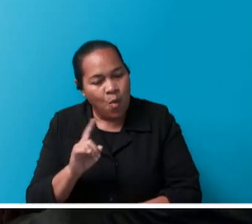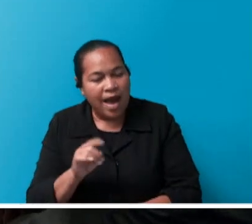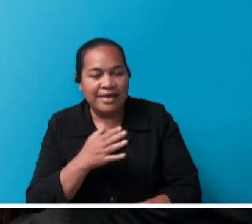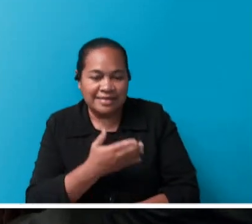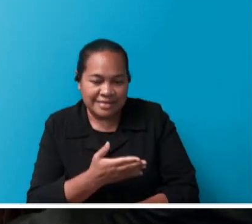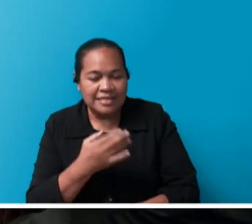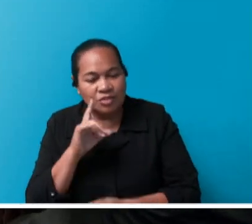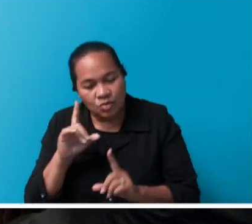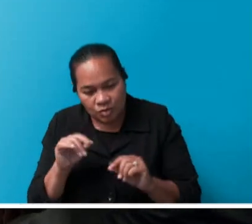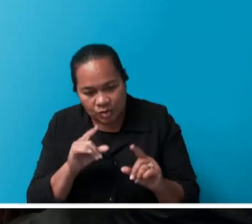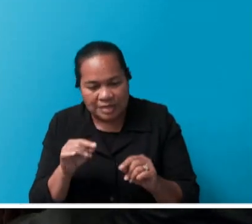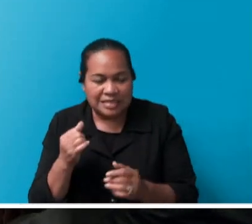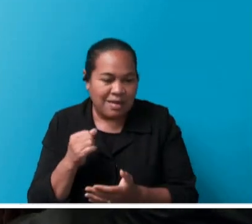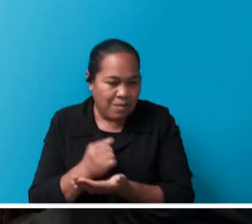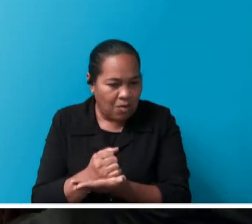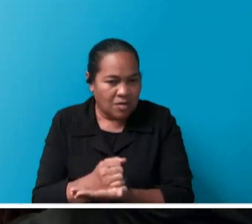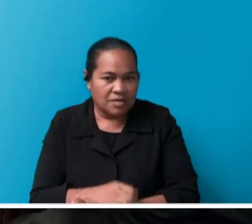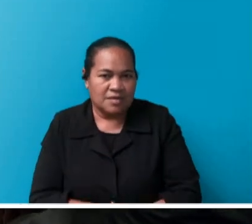and